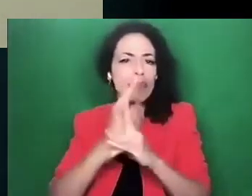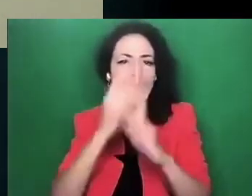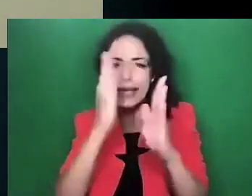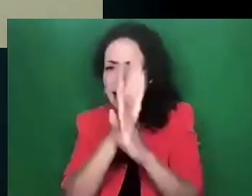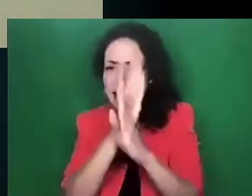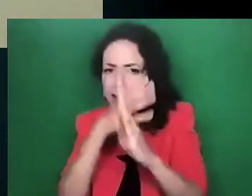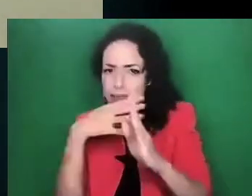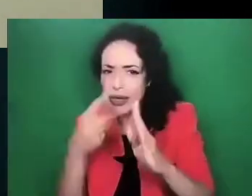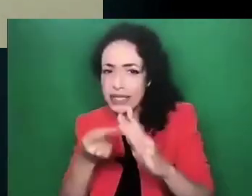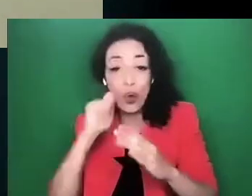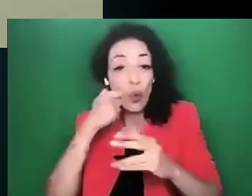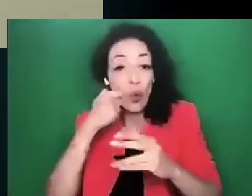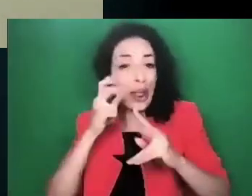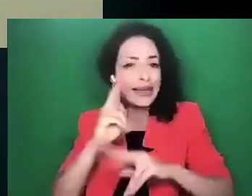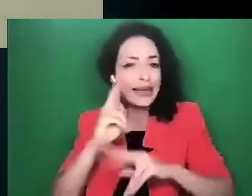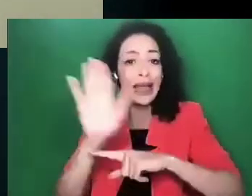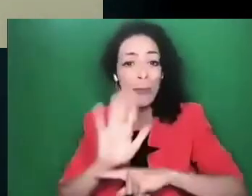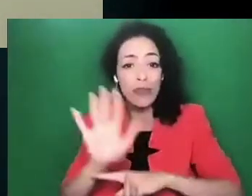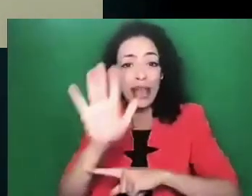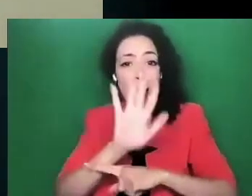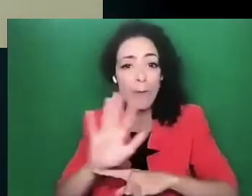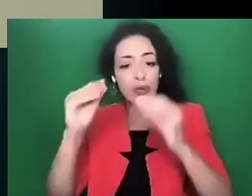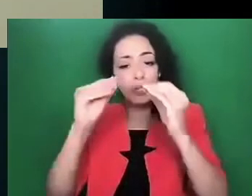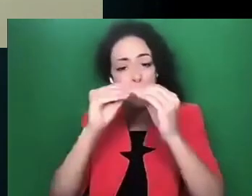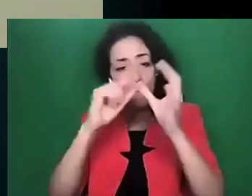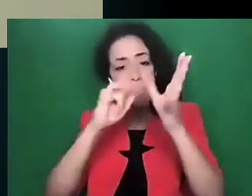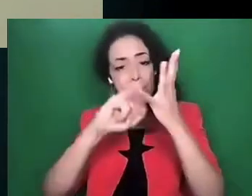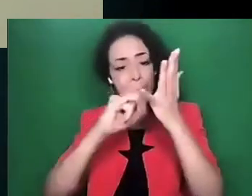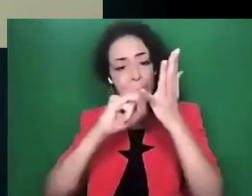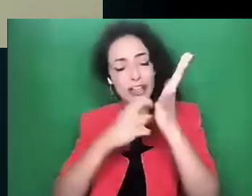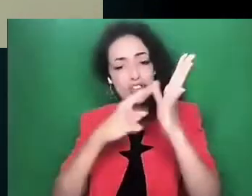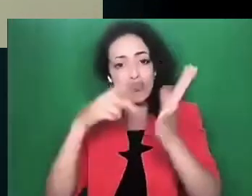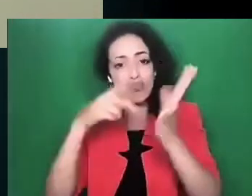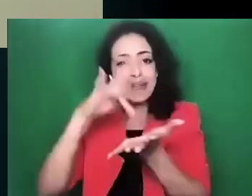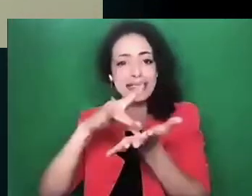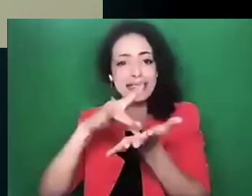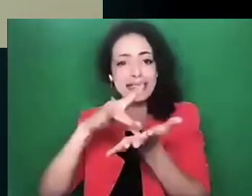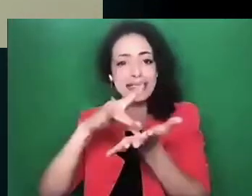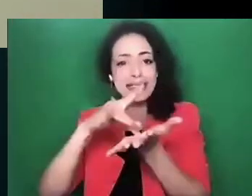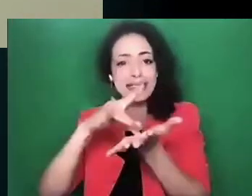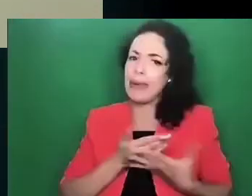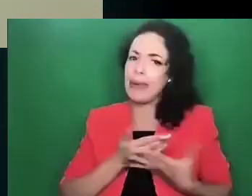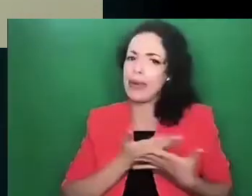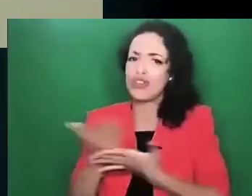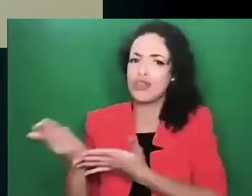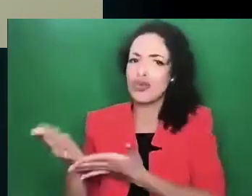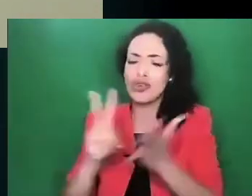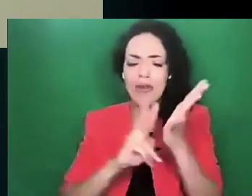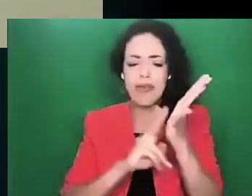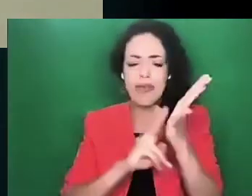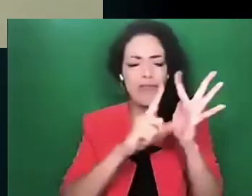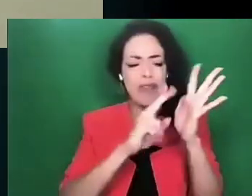before that, it's my great pleasure to introduce Venetia Porter from the British Museum to describe the